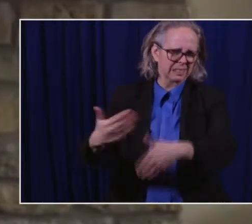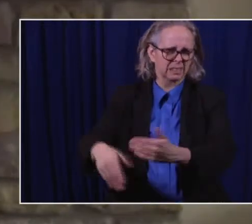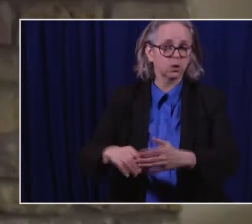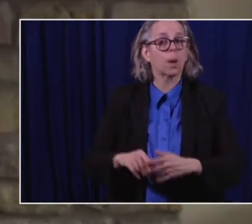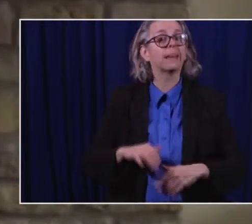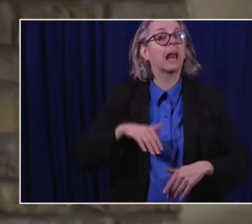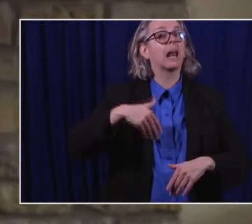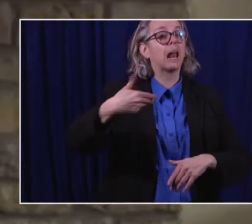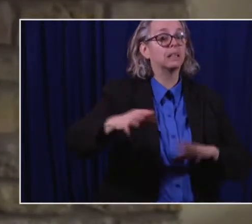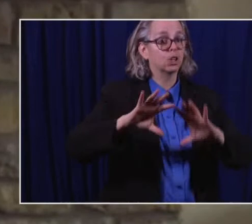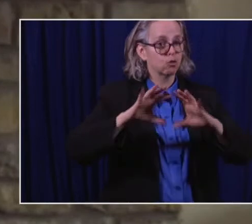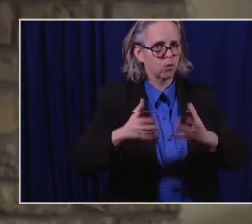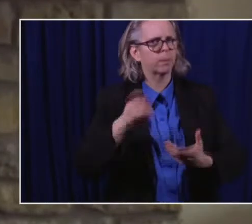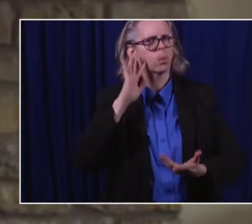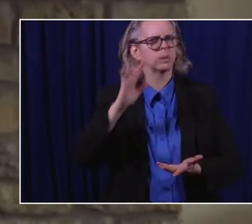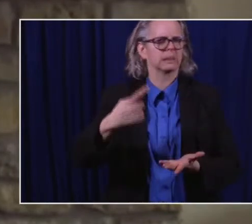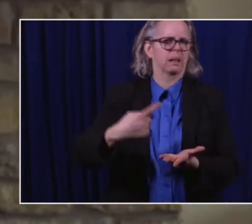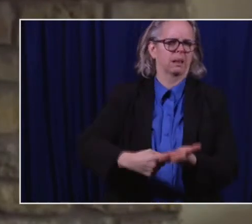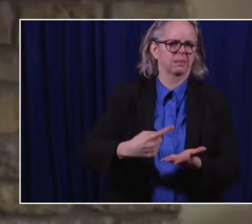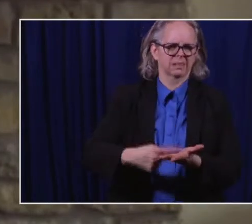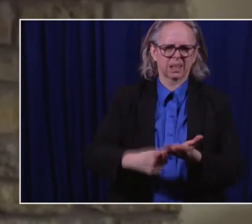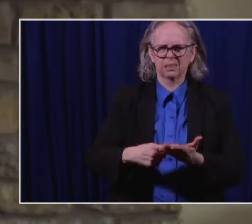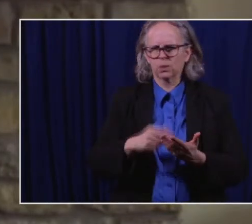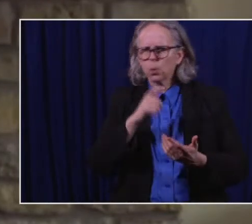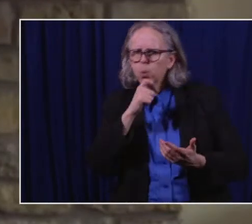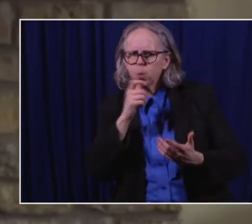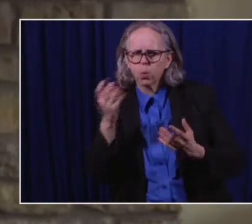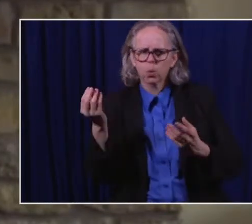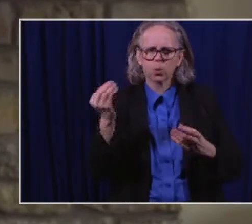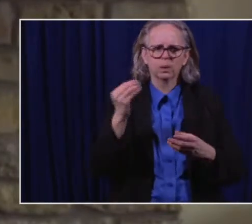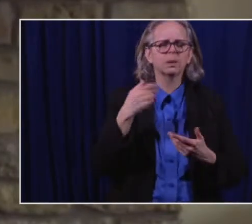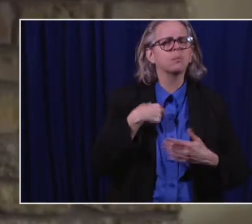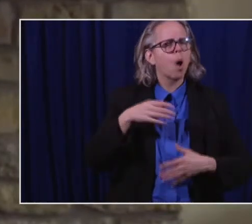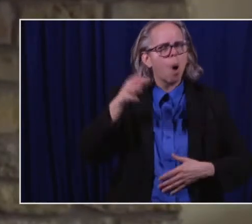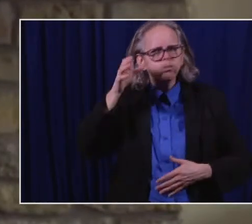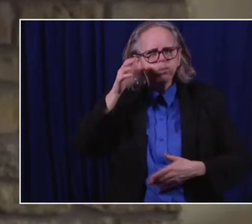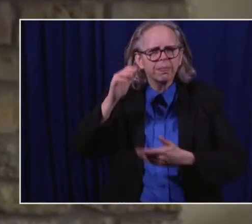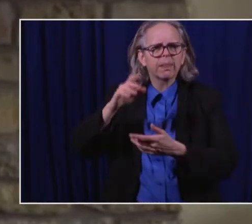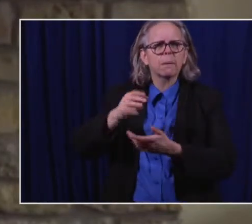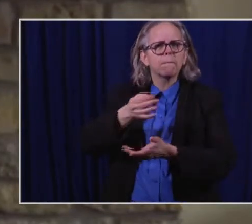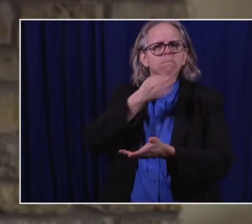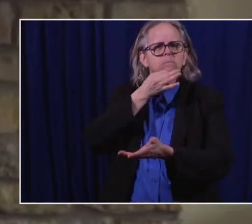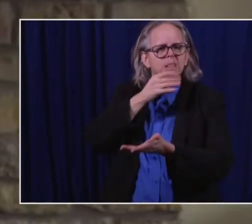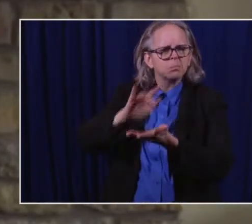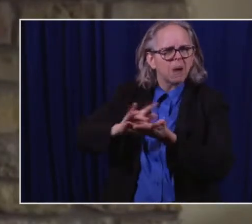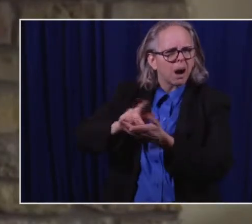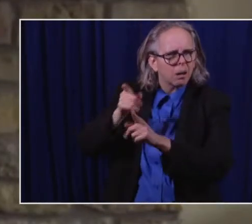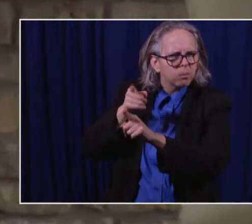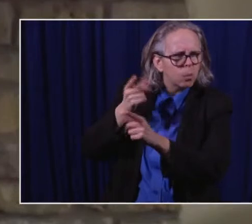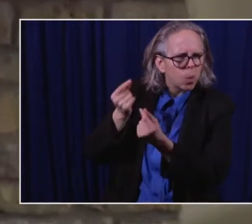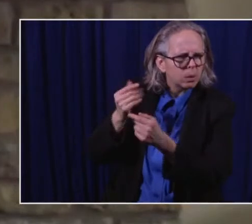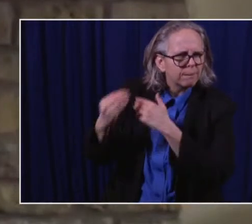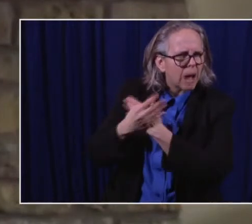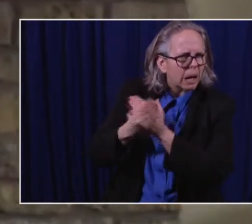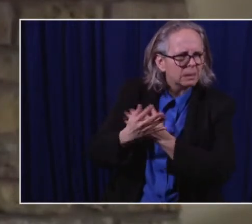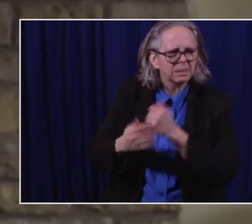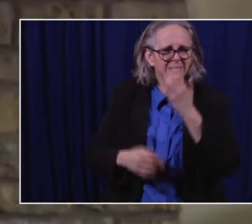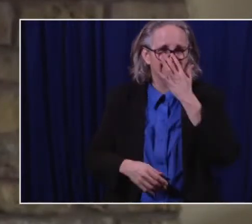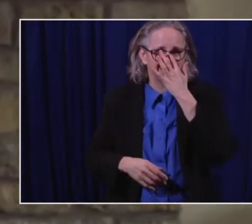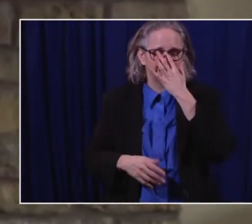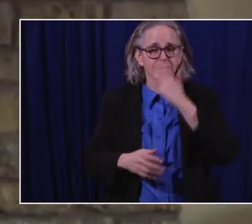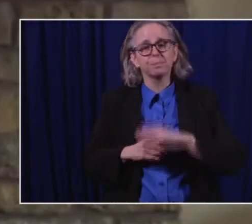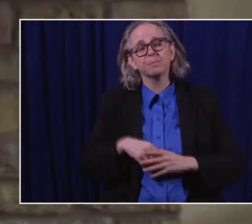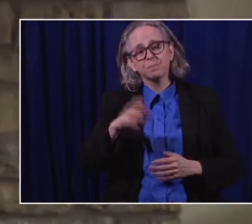that when you talk to the experts and when you look at the numbers, again, the best predictor is age. So the best predictor